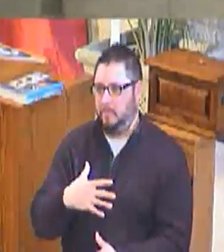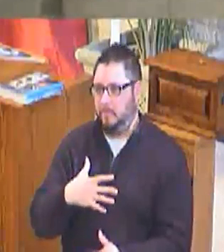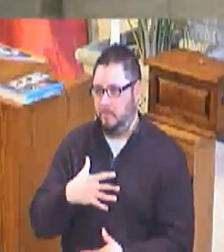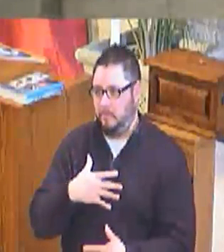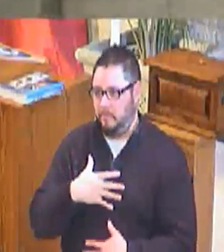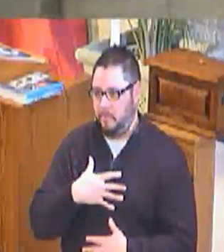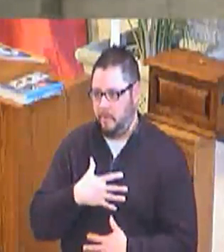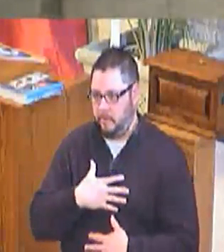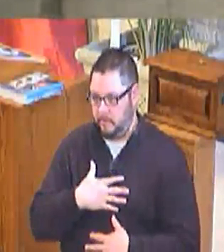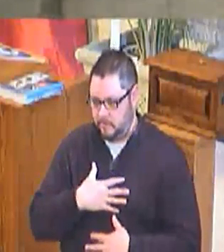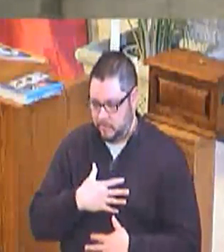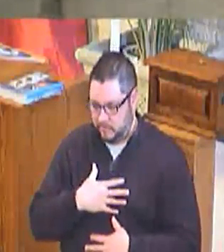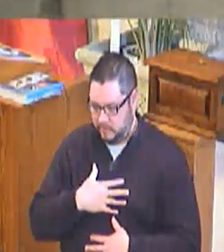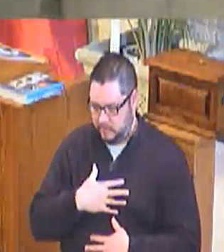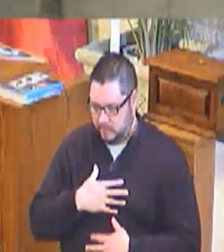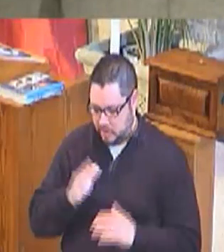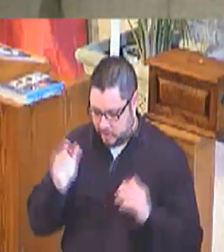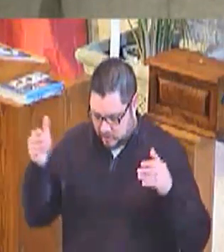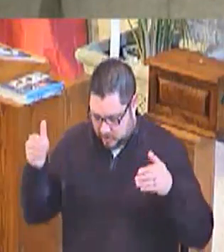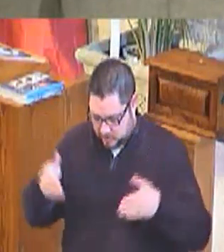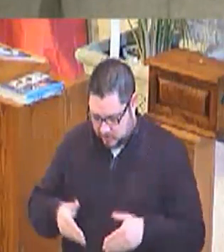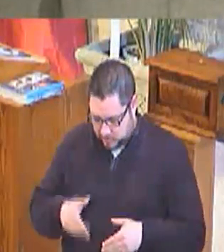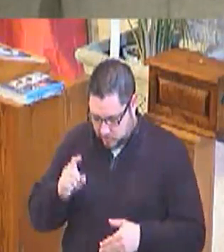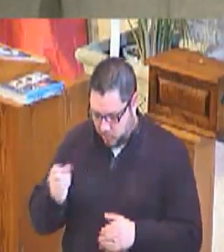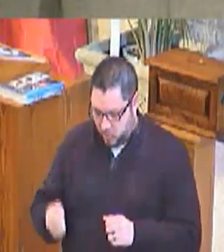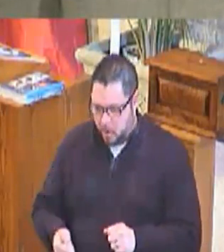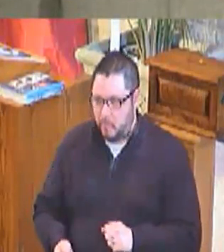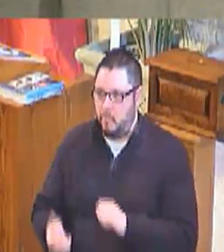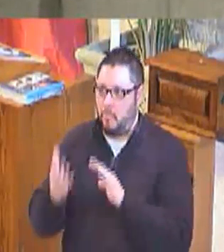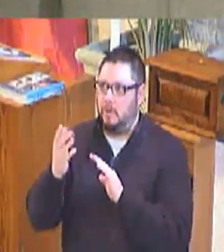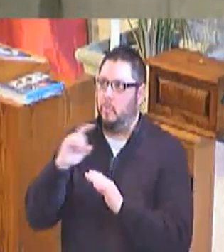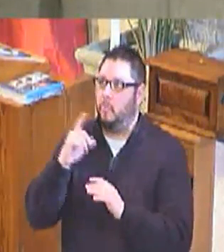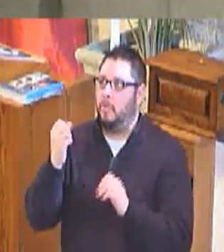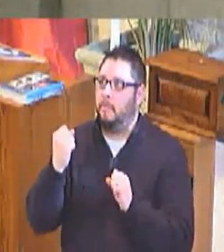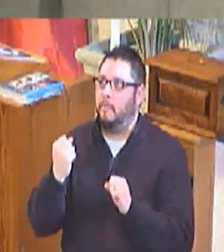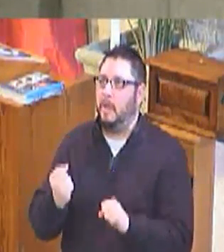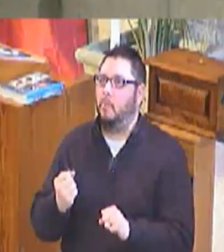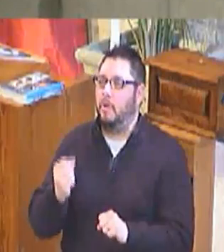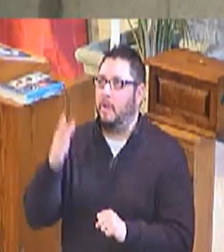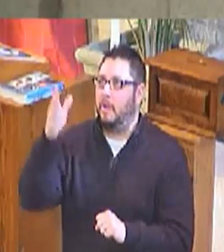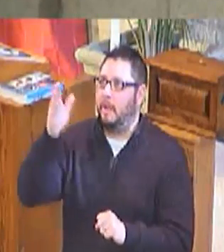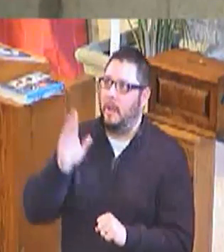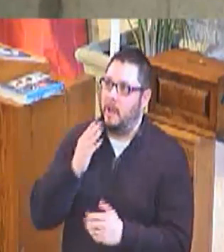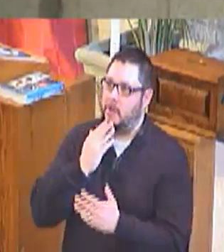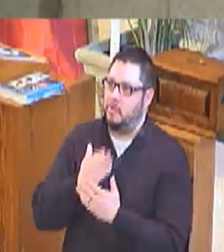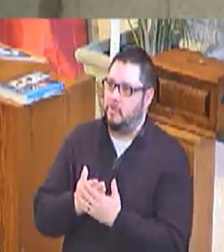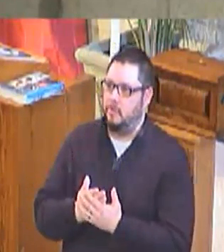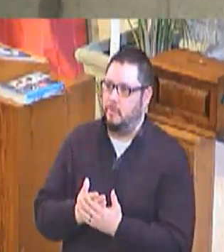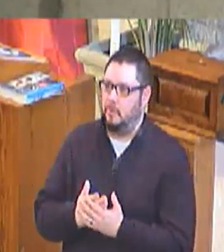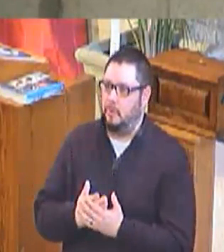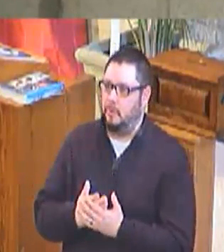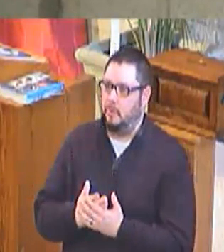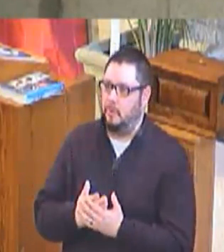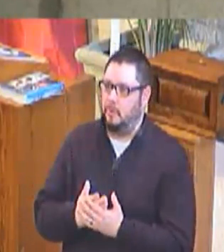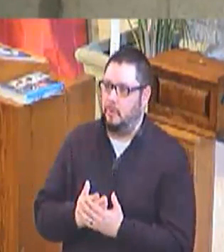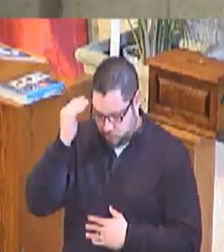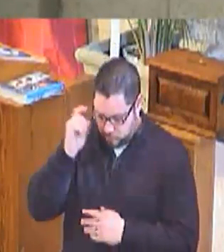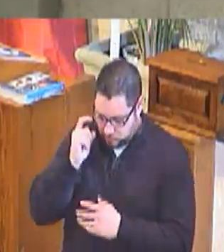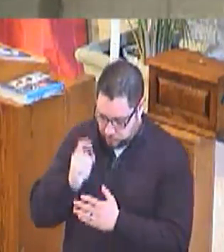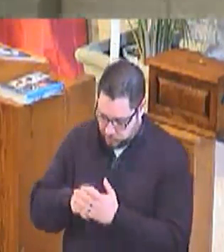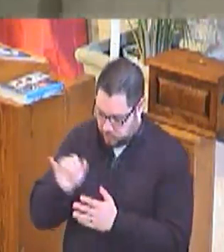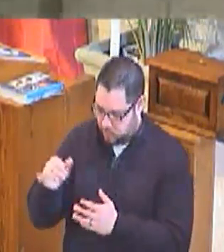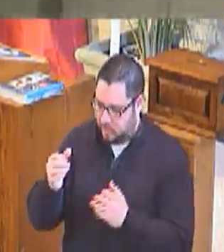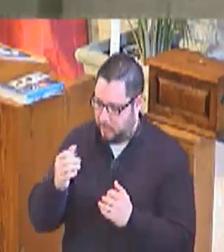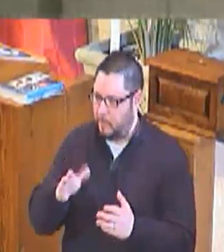and center ourselves in this one presence and one power, God the good. And we acknowledge this presence and